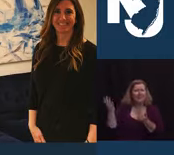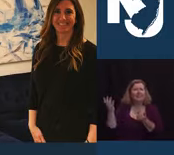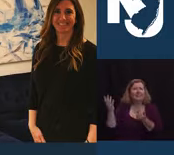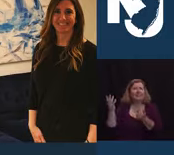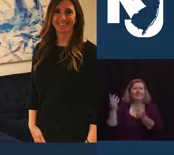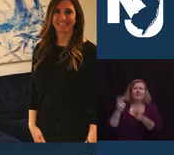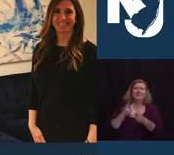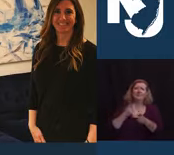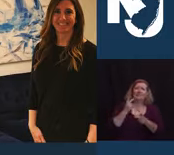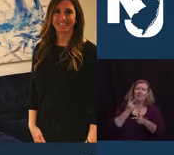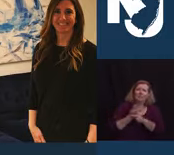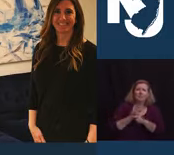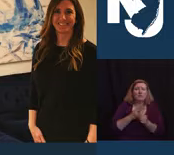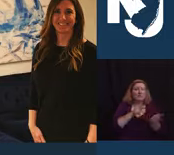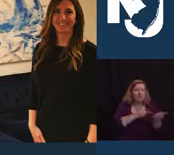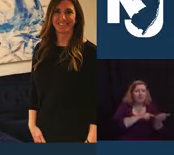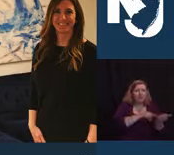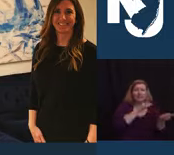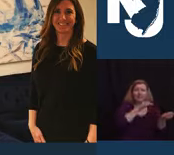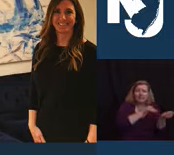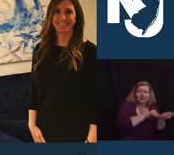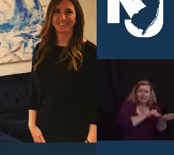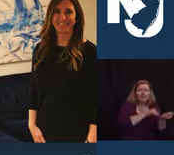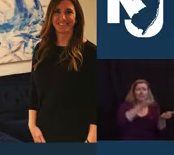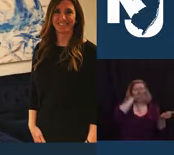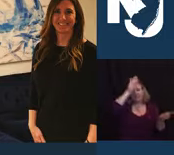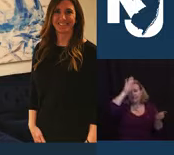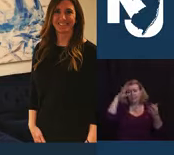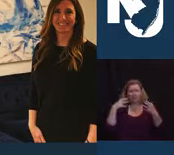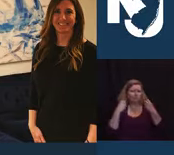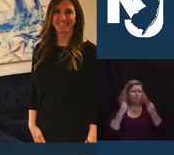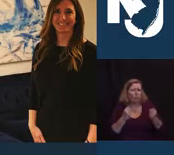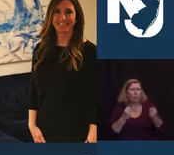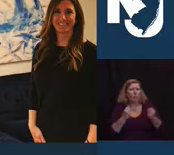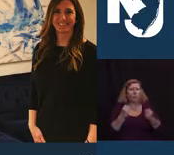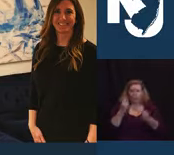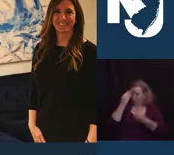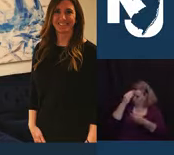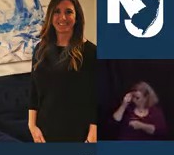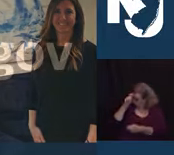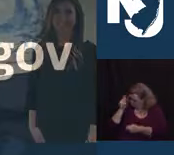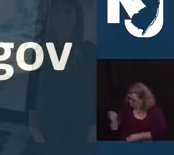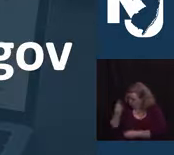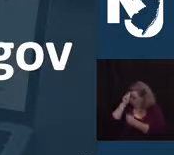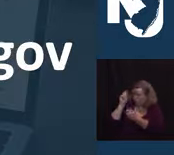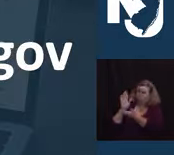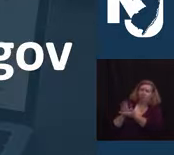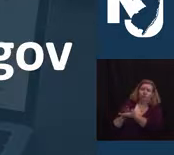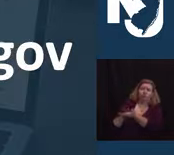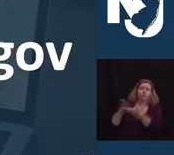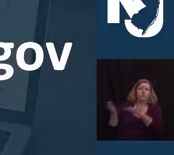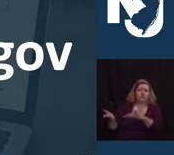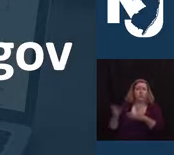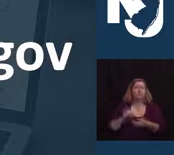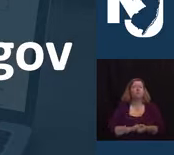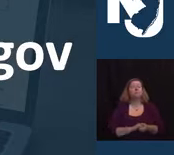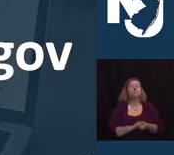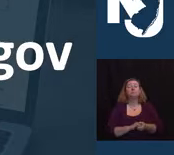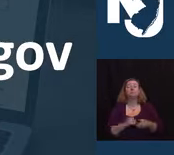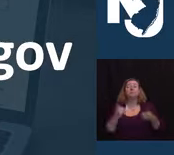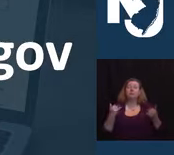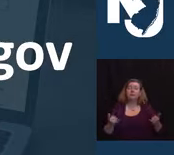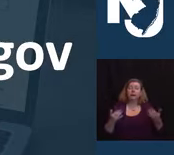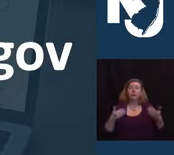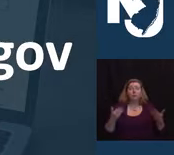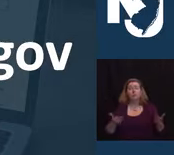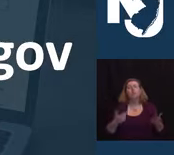their communities strong. Hats off to you both, ladies, and all your colleagues. Now, with, again, heaviest of hearts, let's